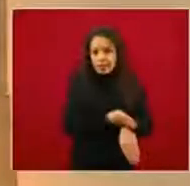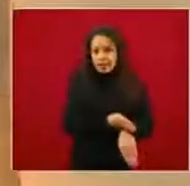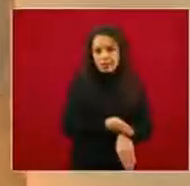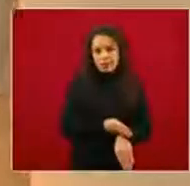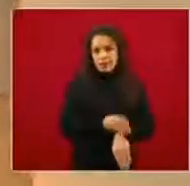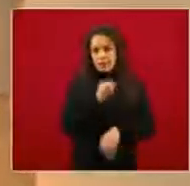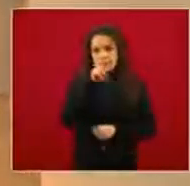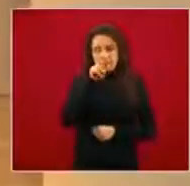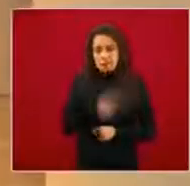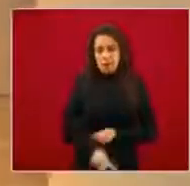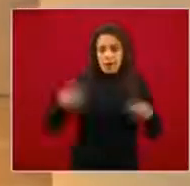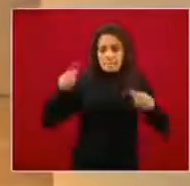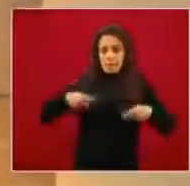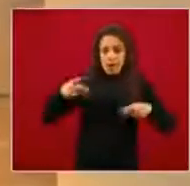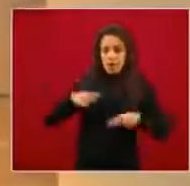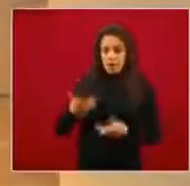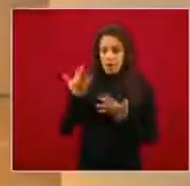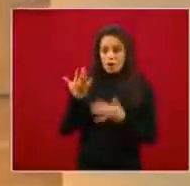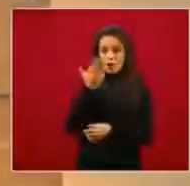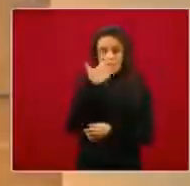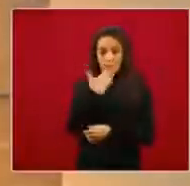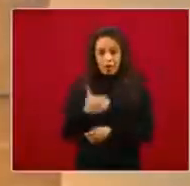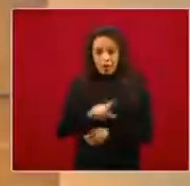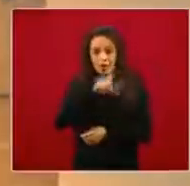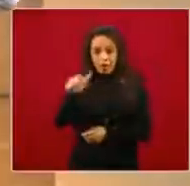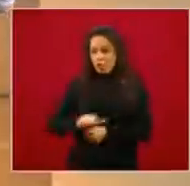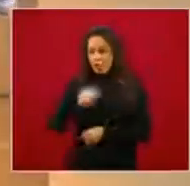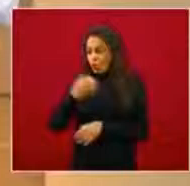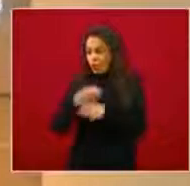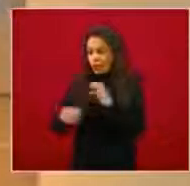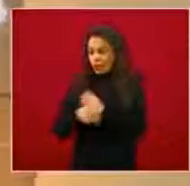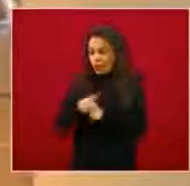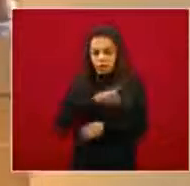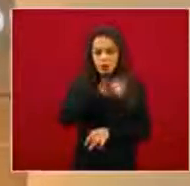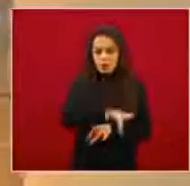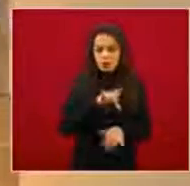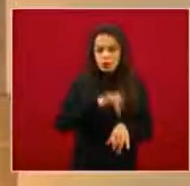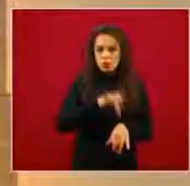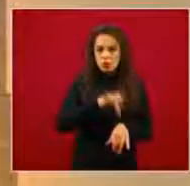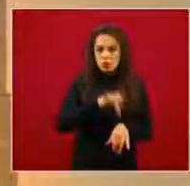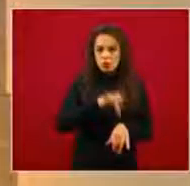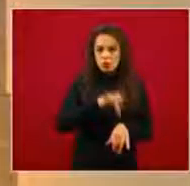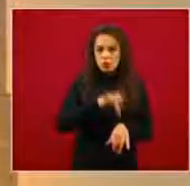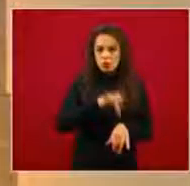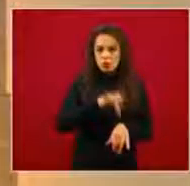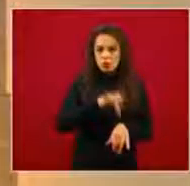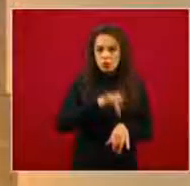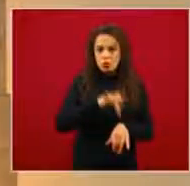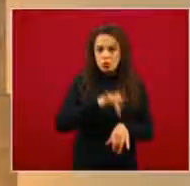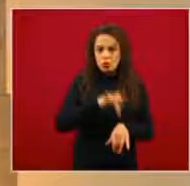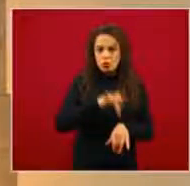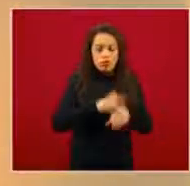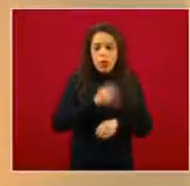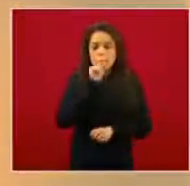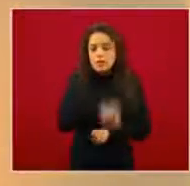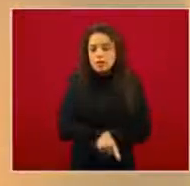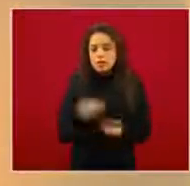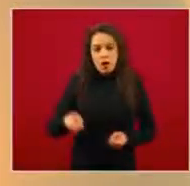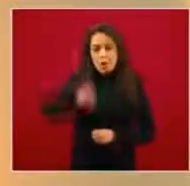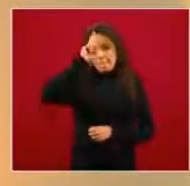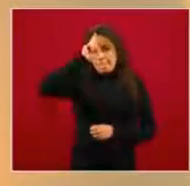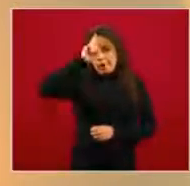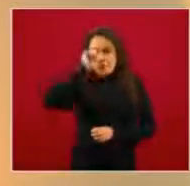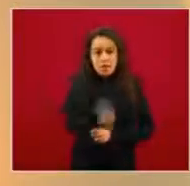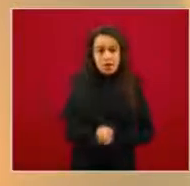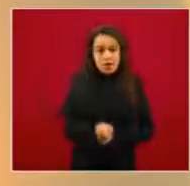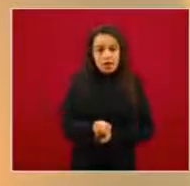socially discouraged. Everyone touching their mouth and then touching objects which other people will touch, it should be